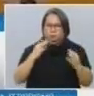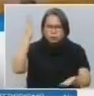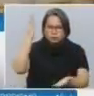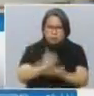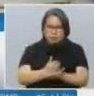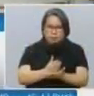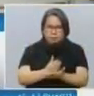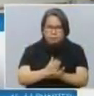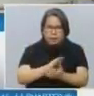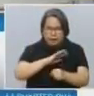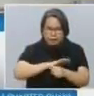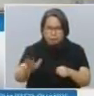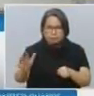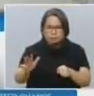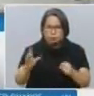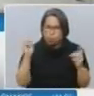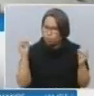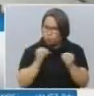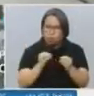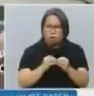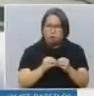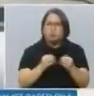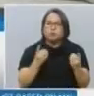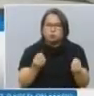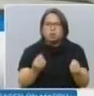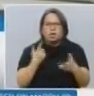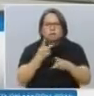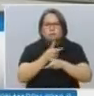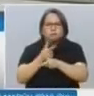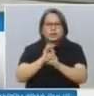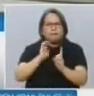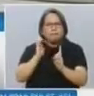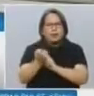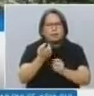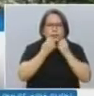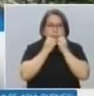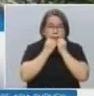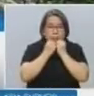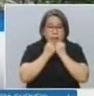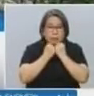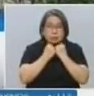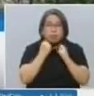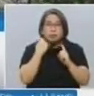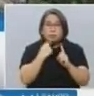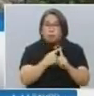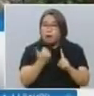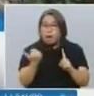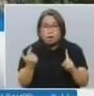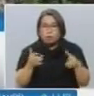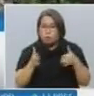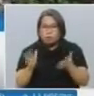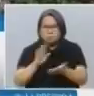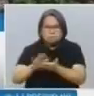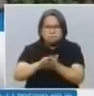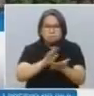enough. We intend to restore its environmental integrity alongside measures to alleviate those